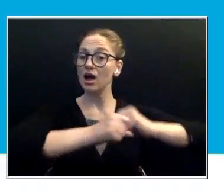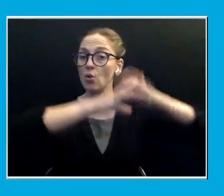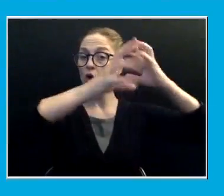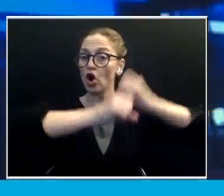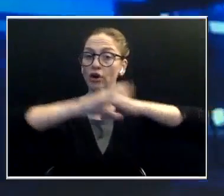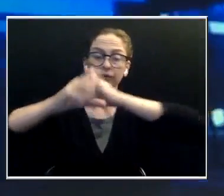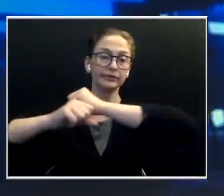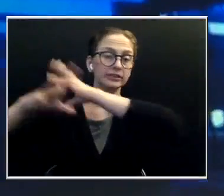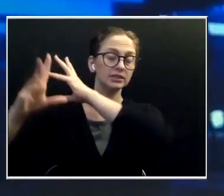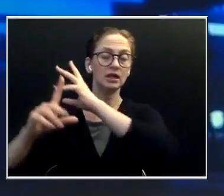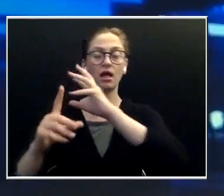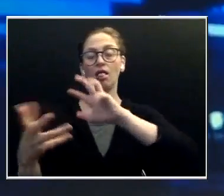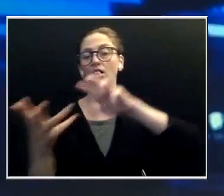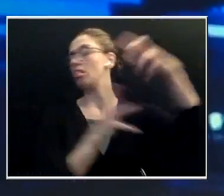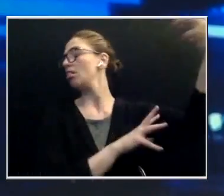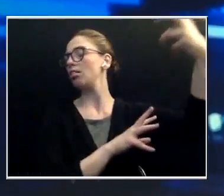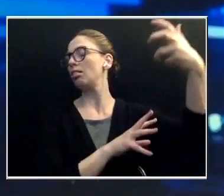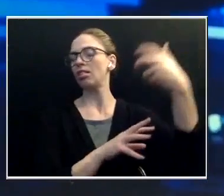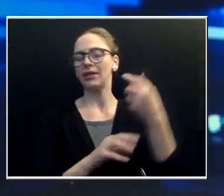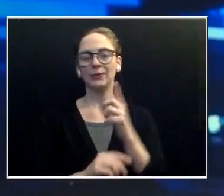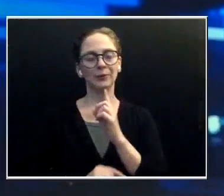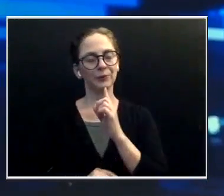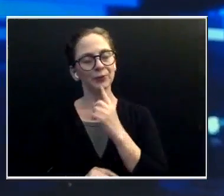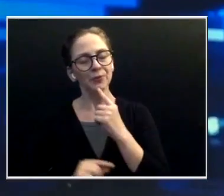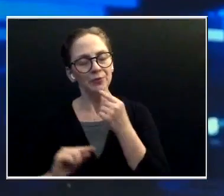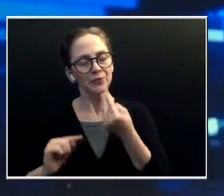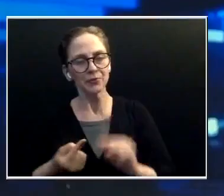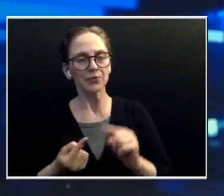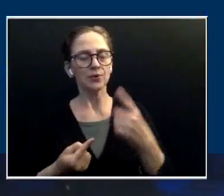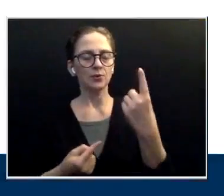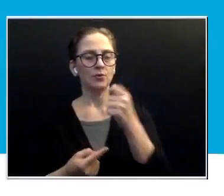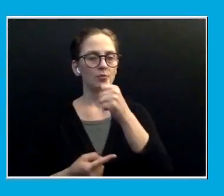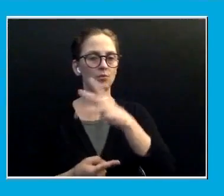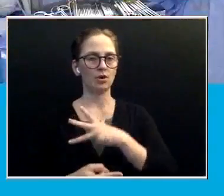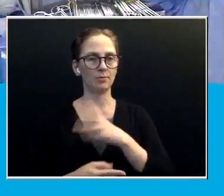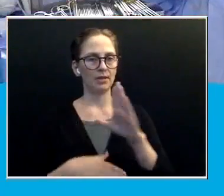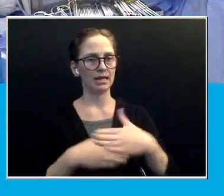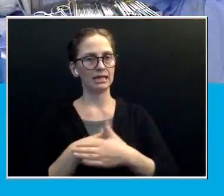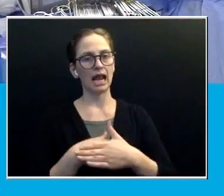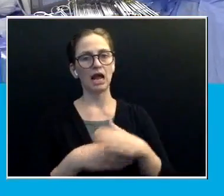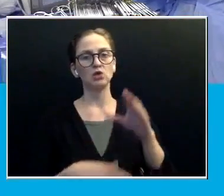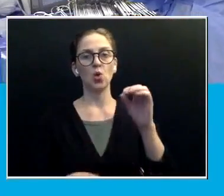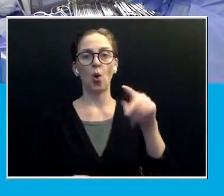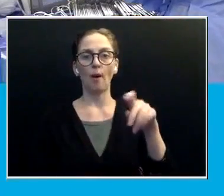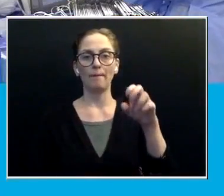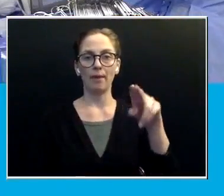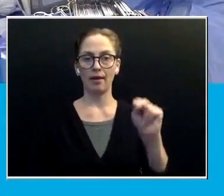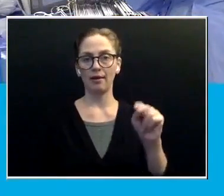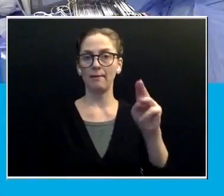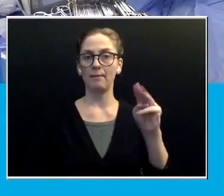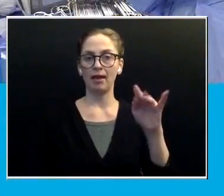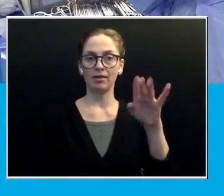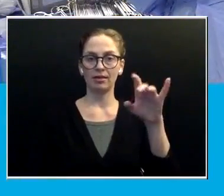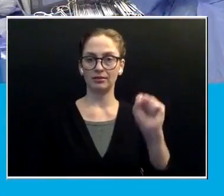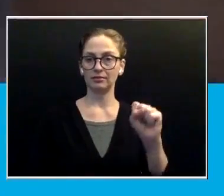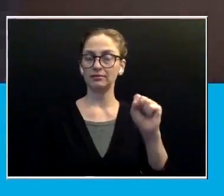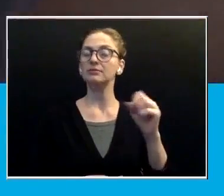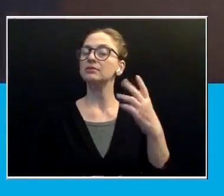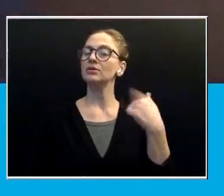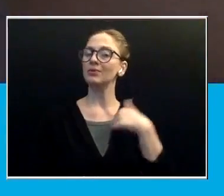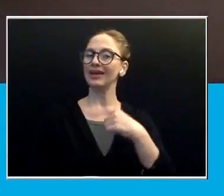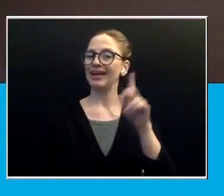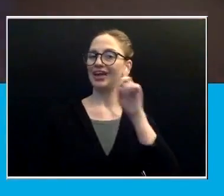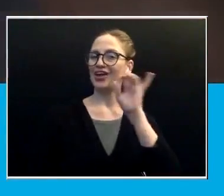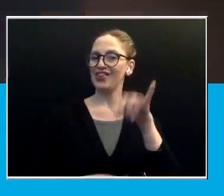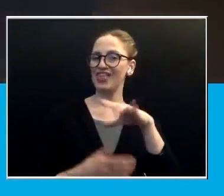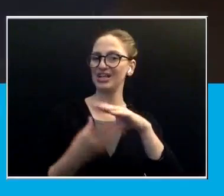injured. I'm Alexis Del Cid. On the next Open Mics with Dr. Stites, we hear her story and step into the operating